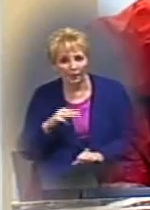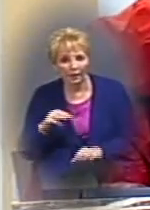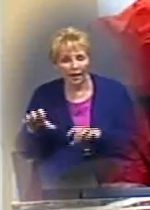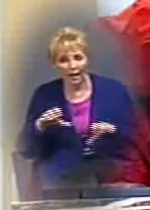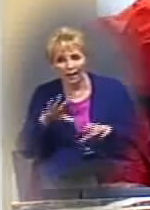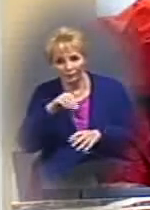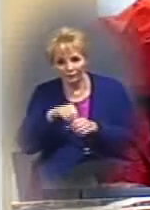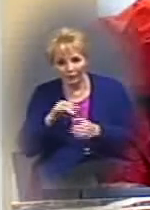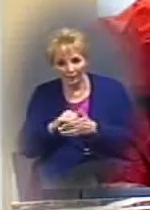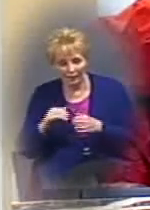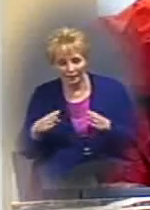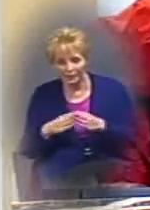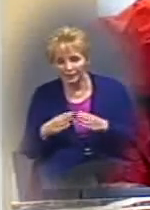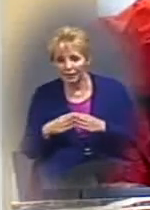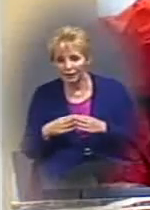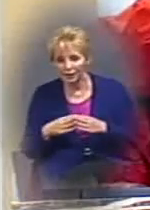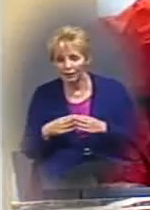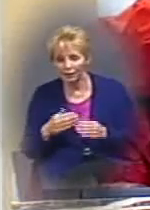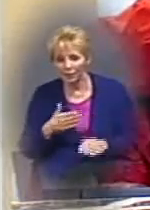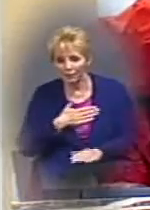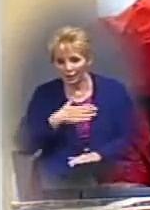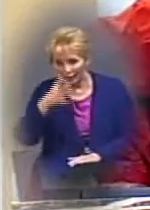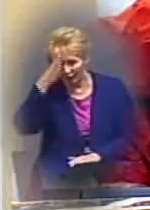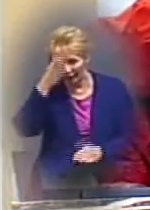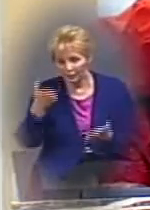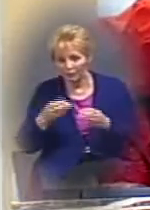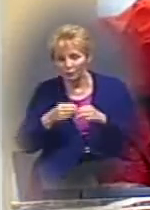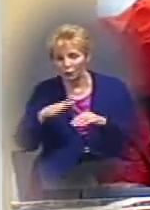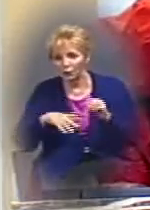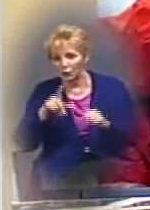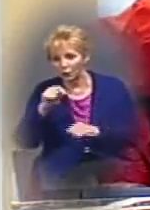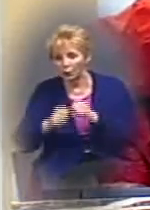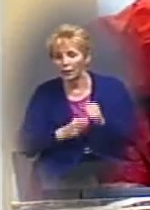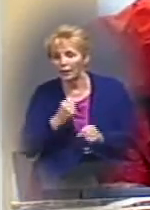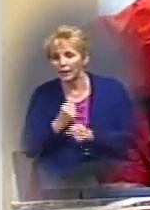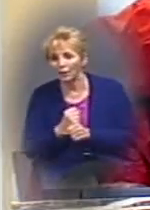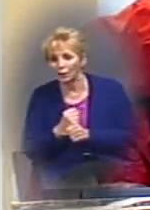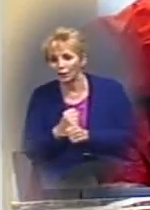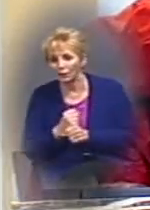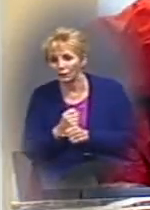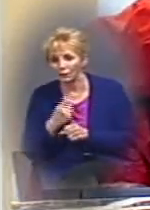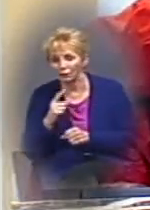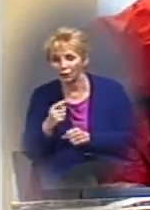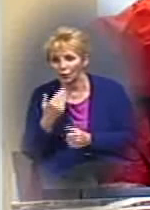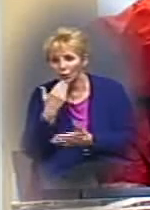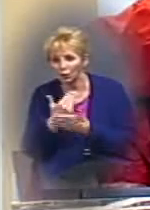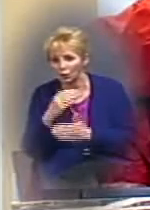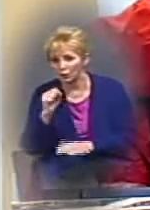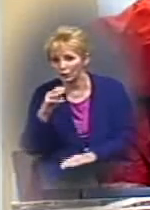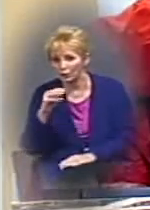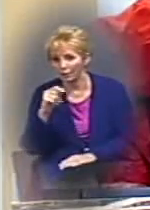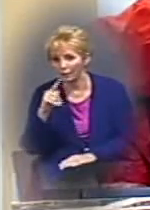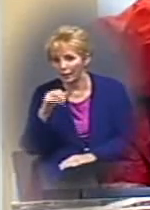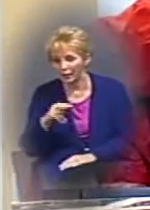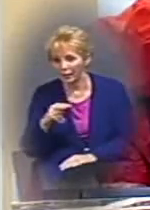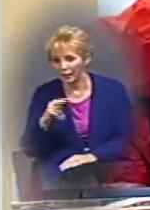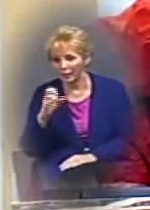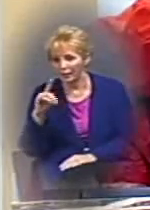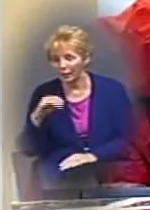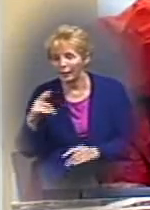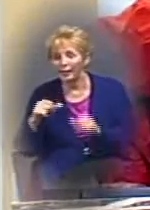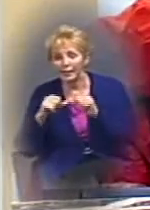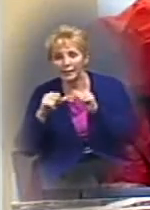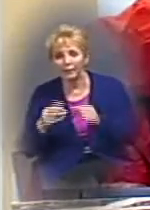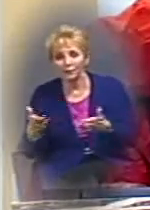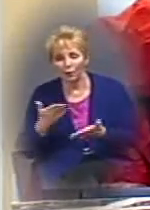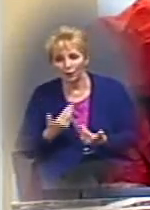activist in this town. And my dad has served for more than 20 years for the Good Samaritan Clinic and continues to serve, and